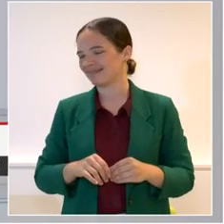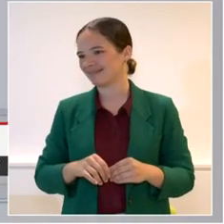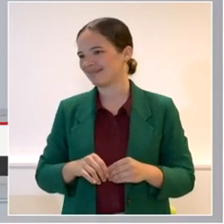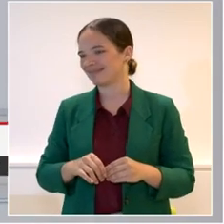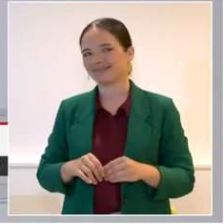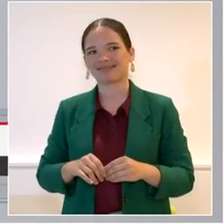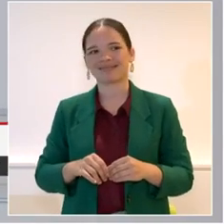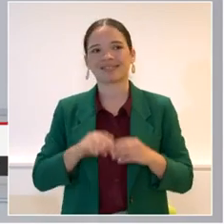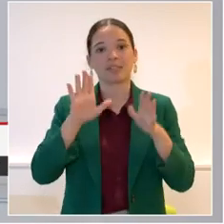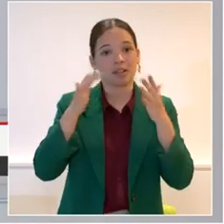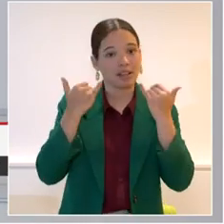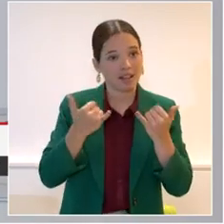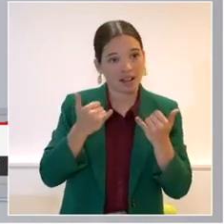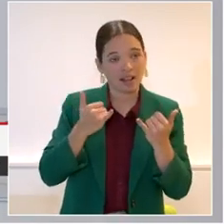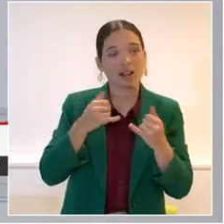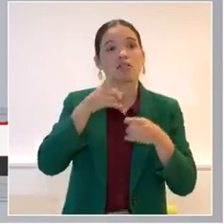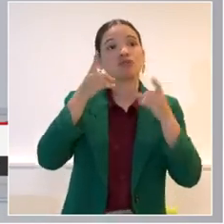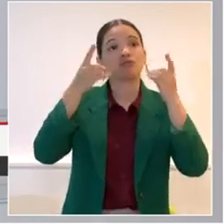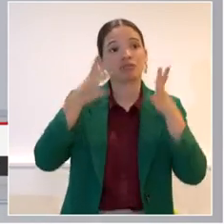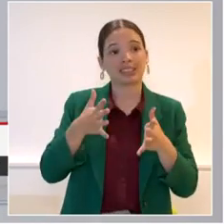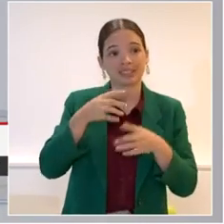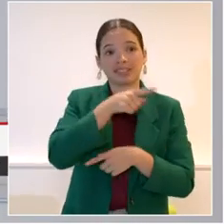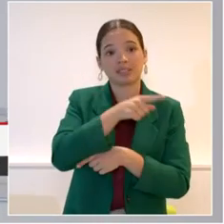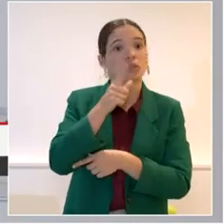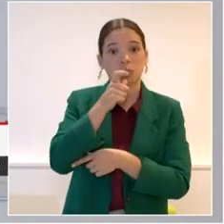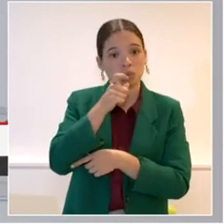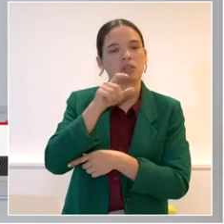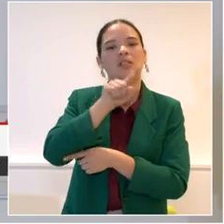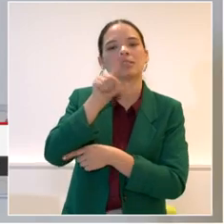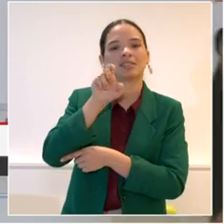And now, Director Laura Zeilinger.